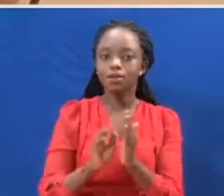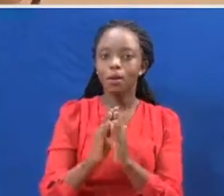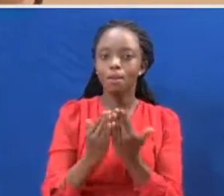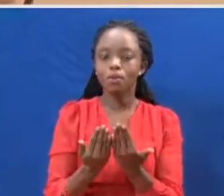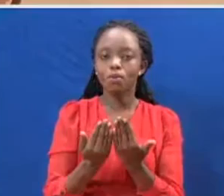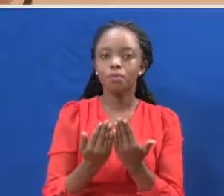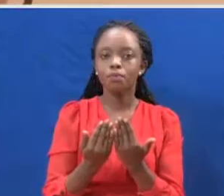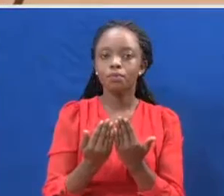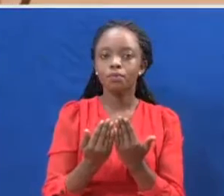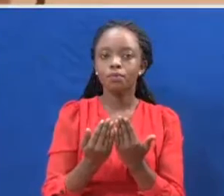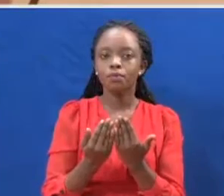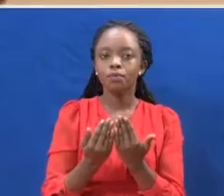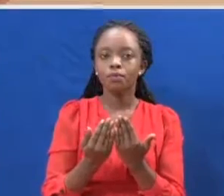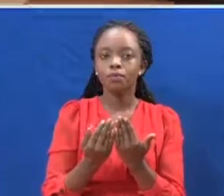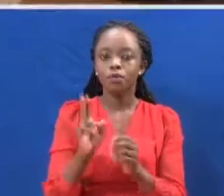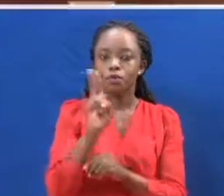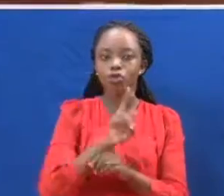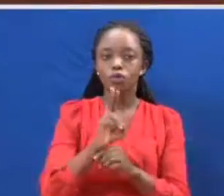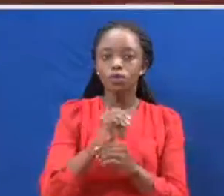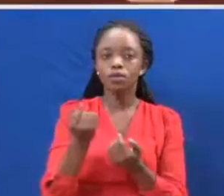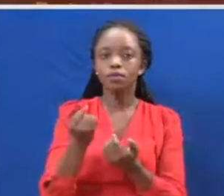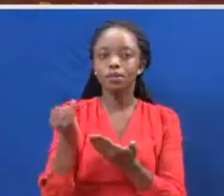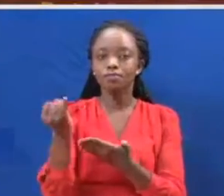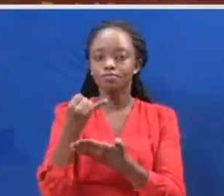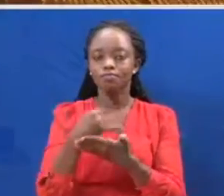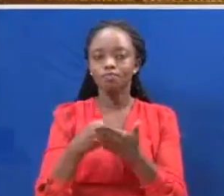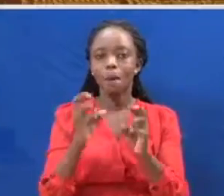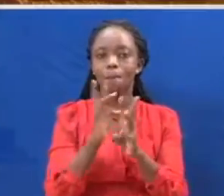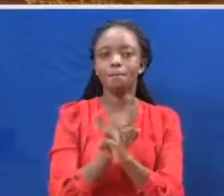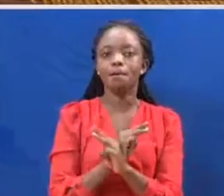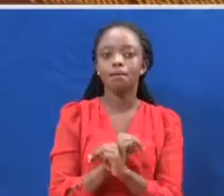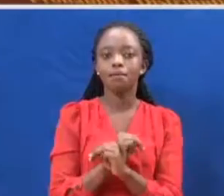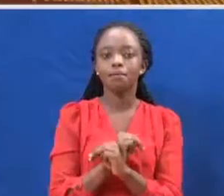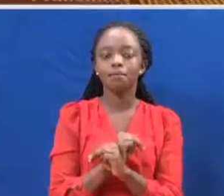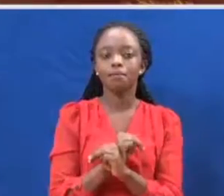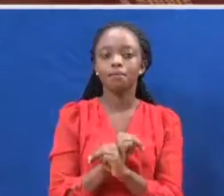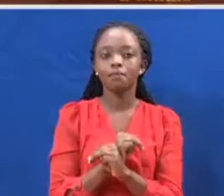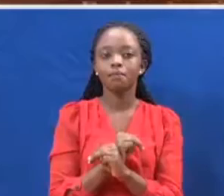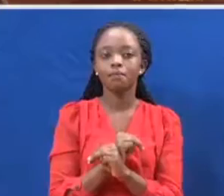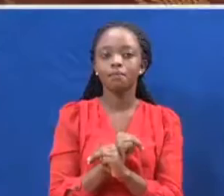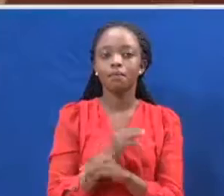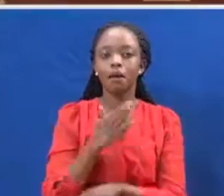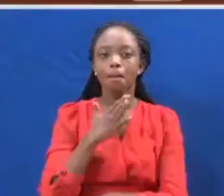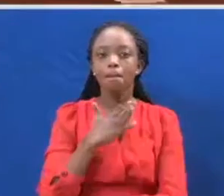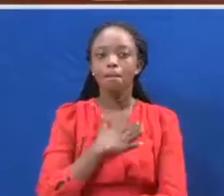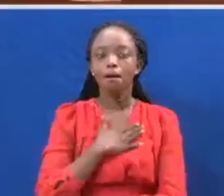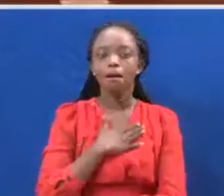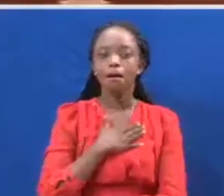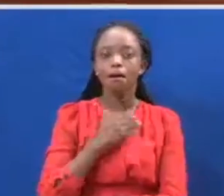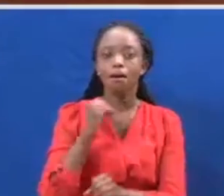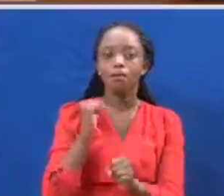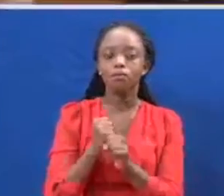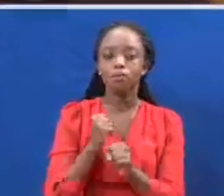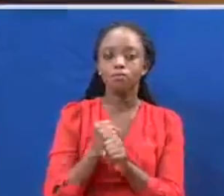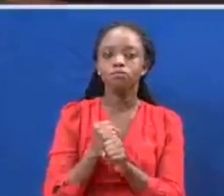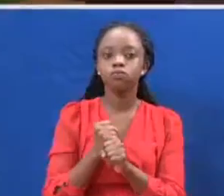Applied Mathematics for Craft Engineering. And my co-authors